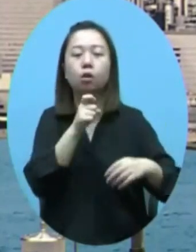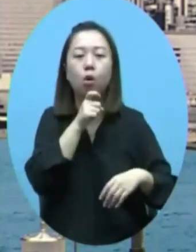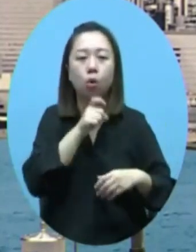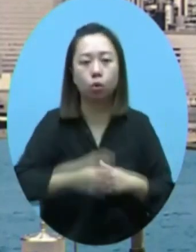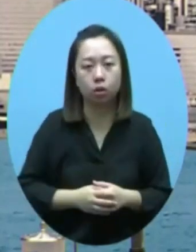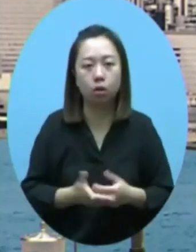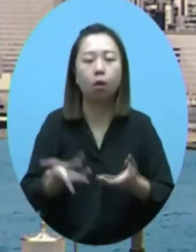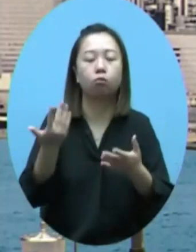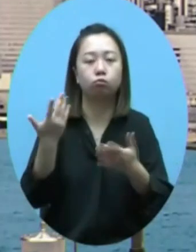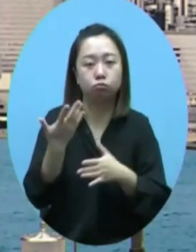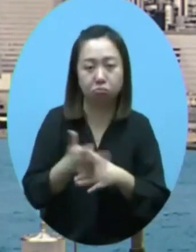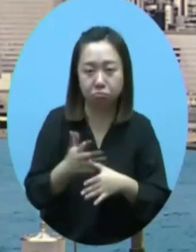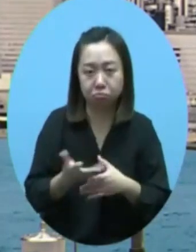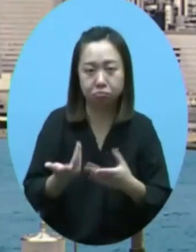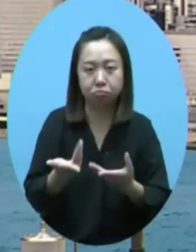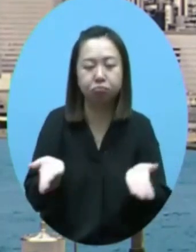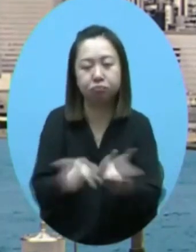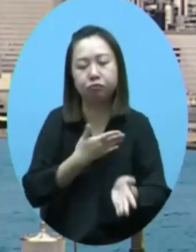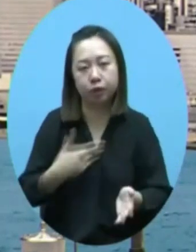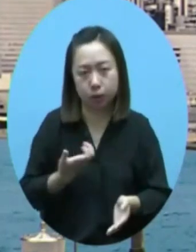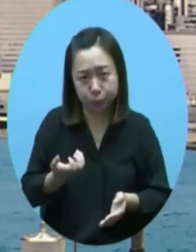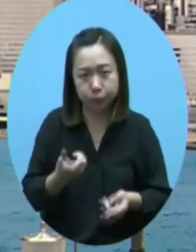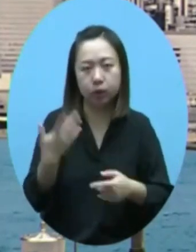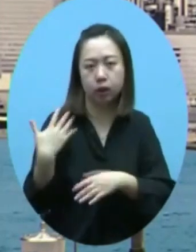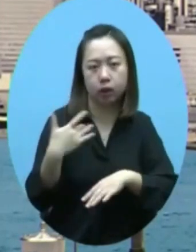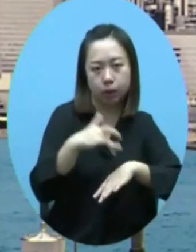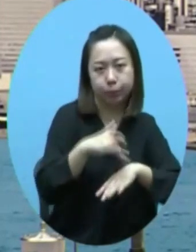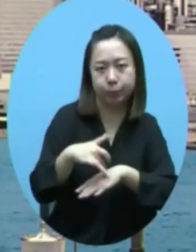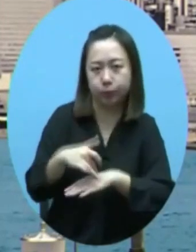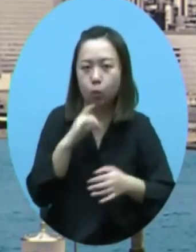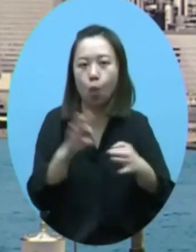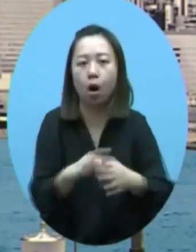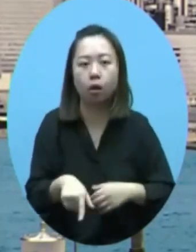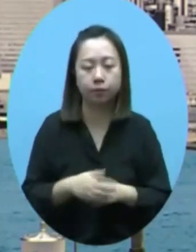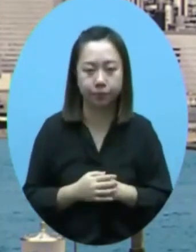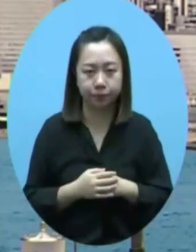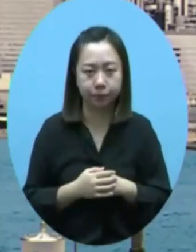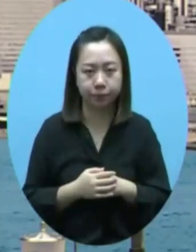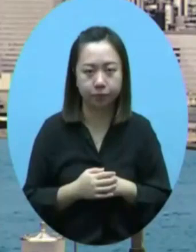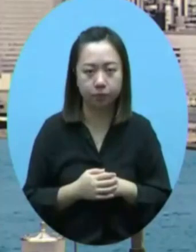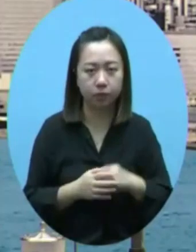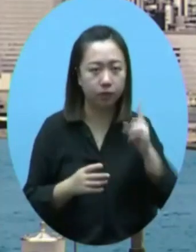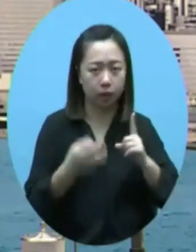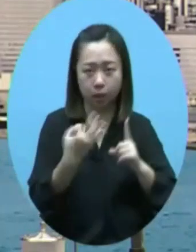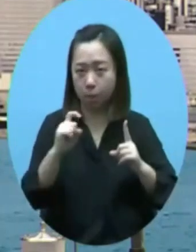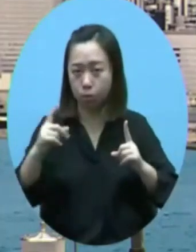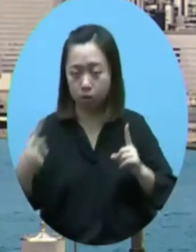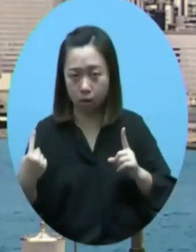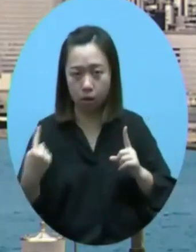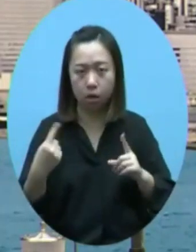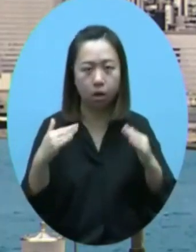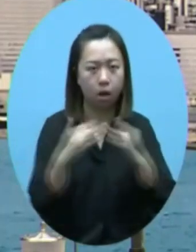driven him and had a chat. Thus, they have the confirmed cases that's linked to earlier cases.